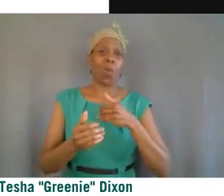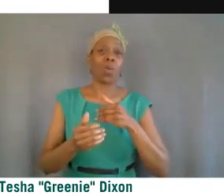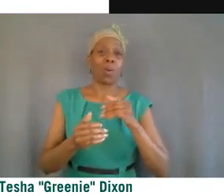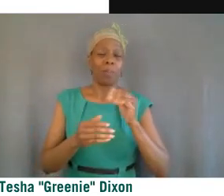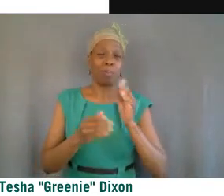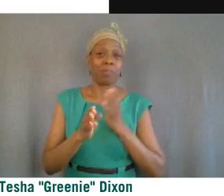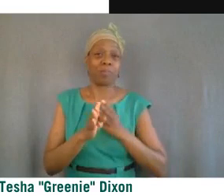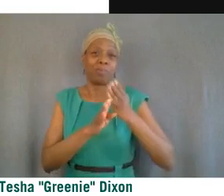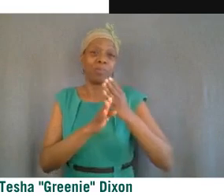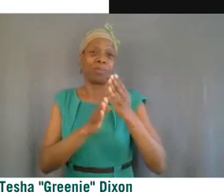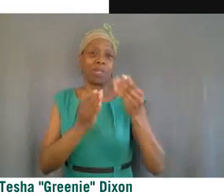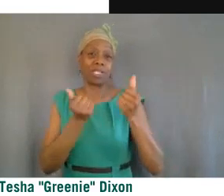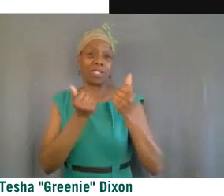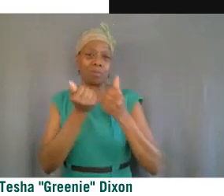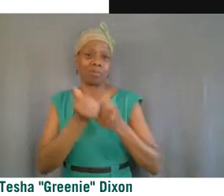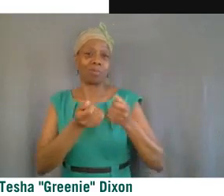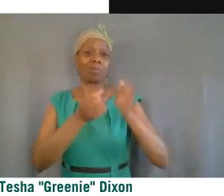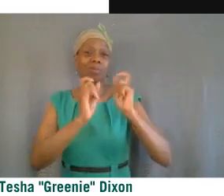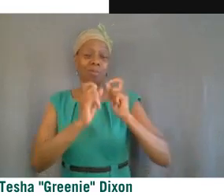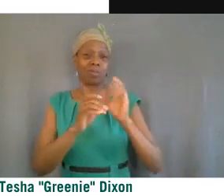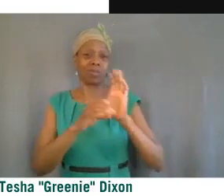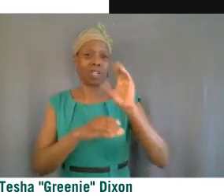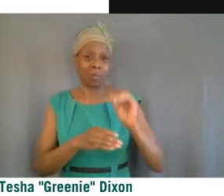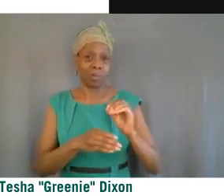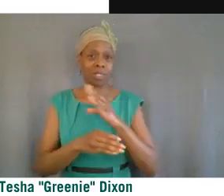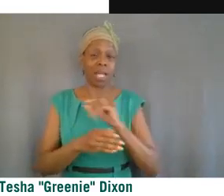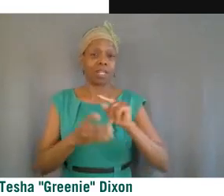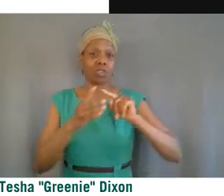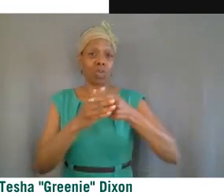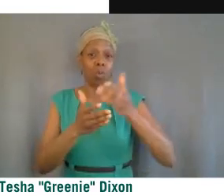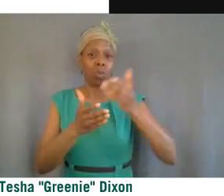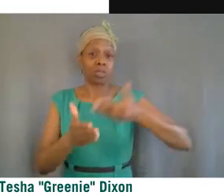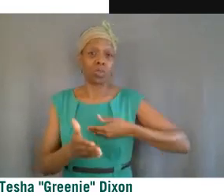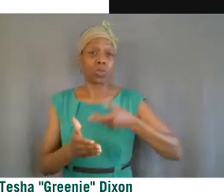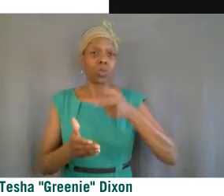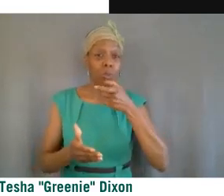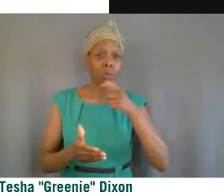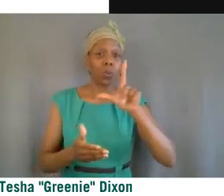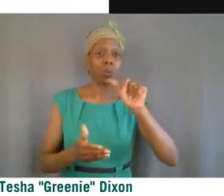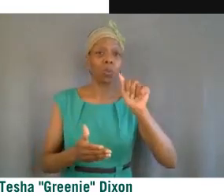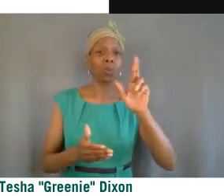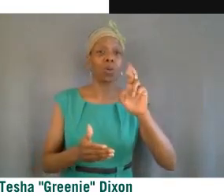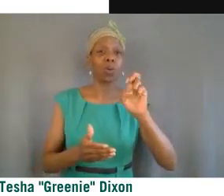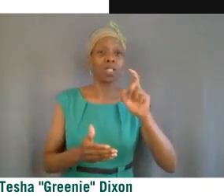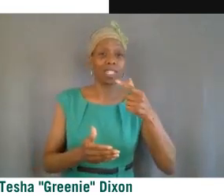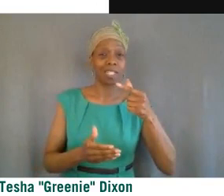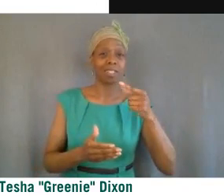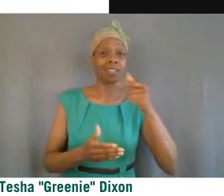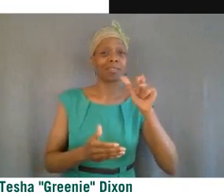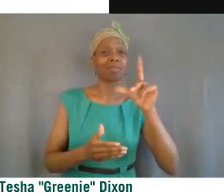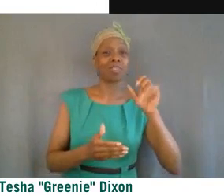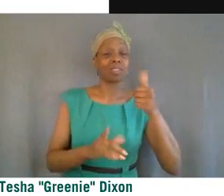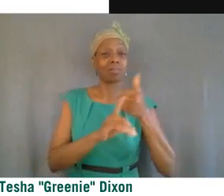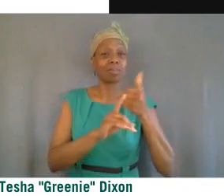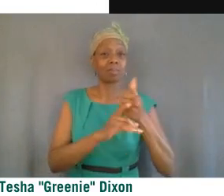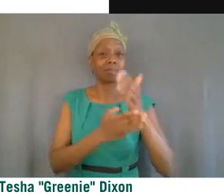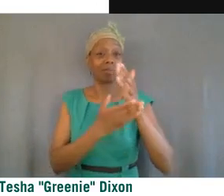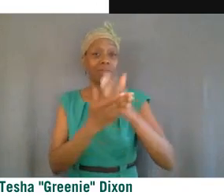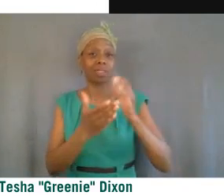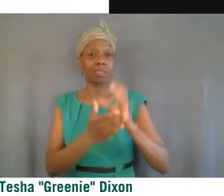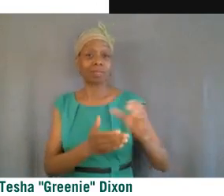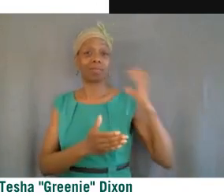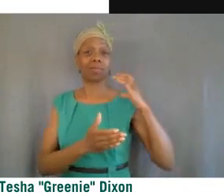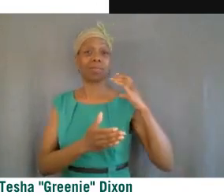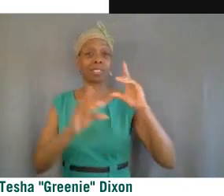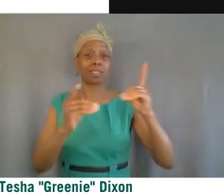to introduce you to Dr. Laurie Glader. Dr. Glader is the Section Chief of the Division of Complex Healthcare